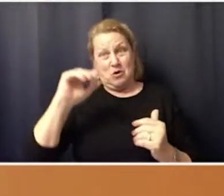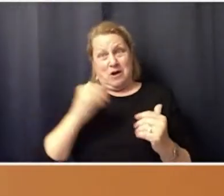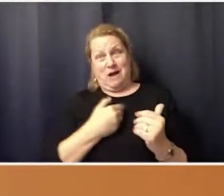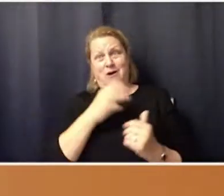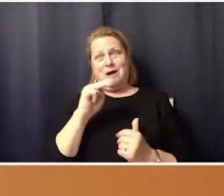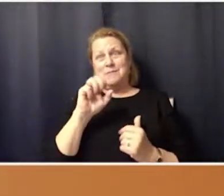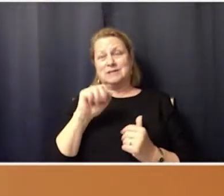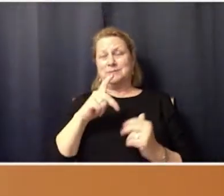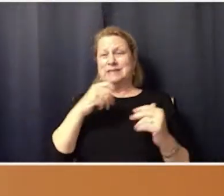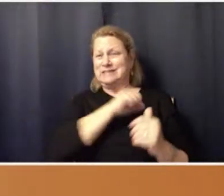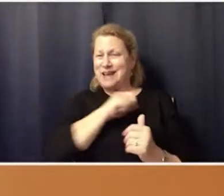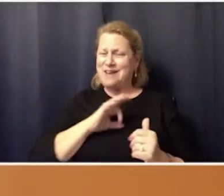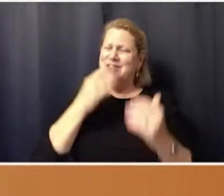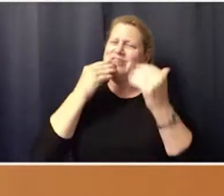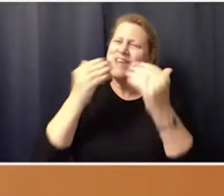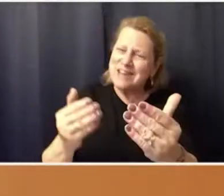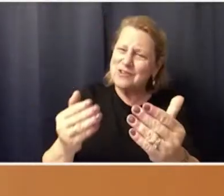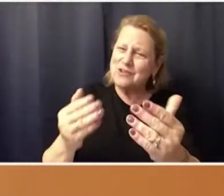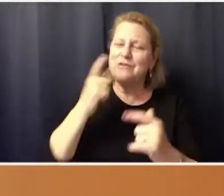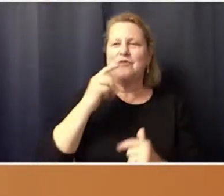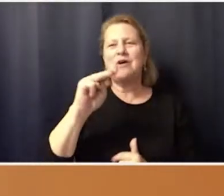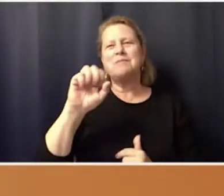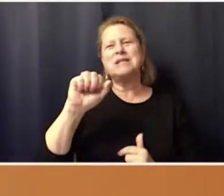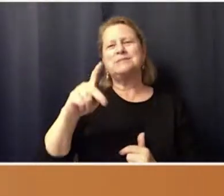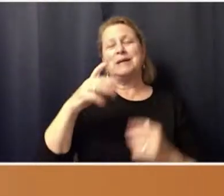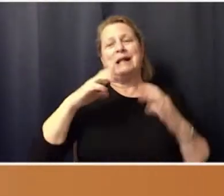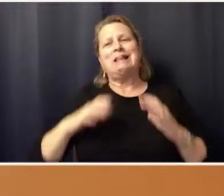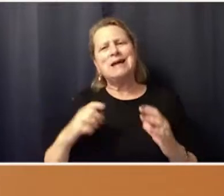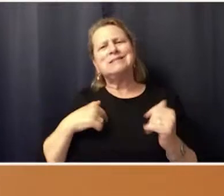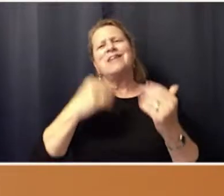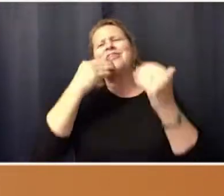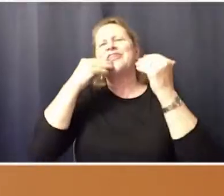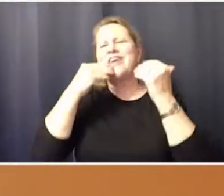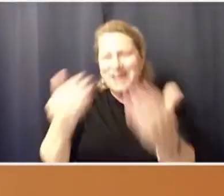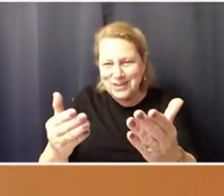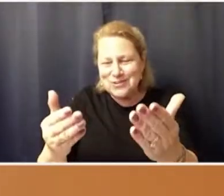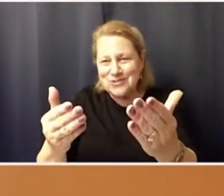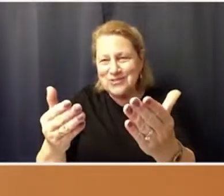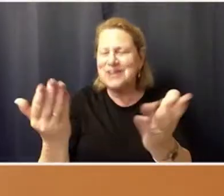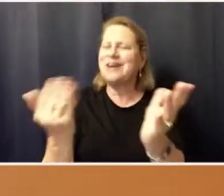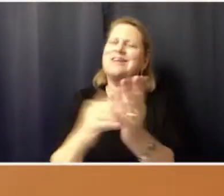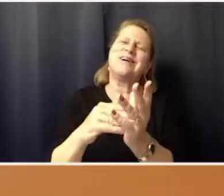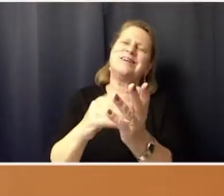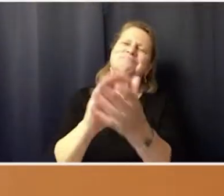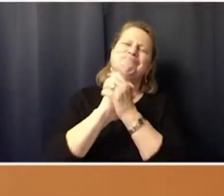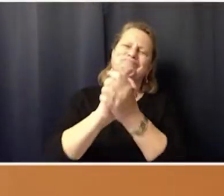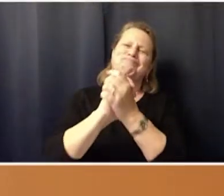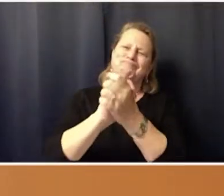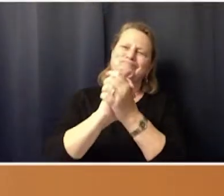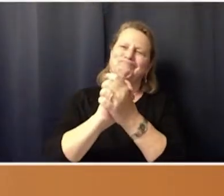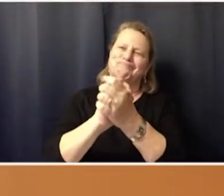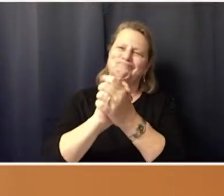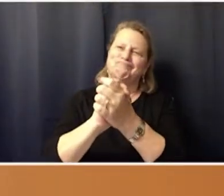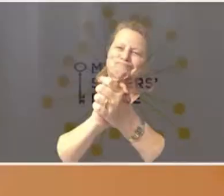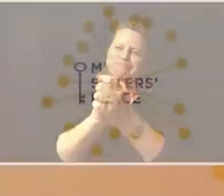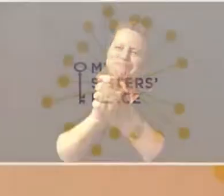I thank you. On behalf of MSP clients, I thank you. And again, congratulations.